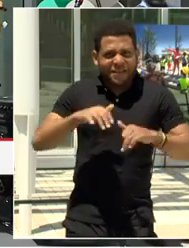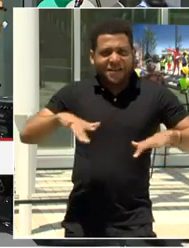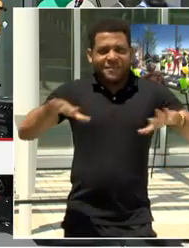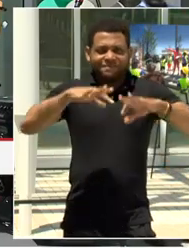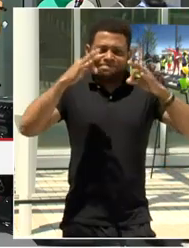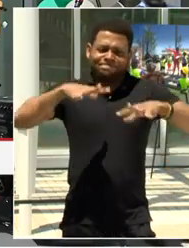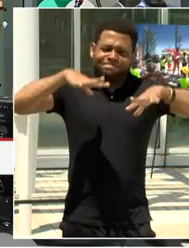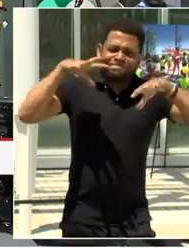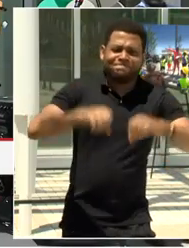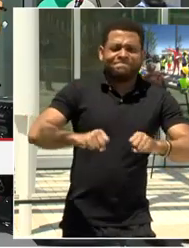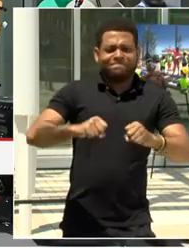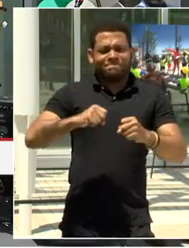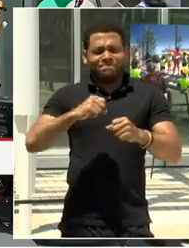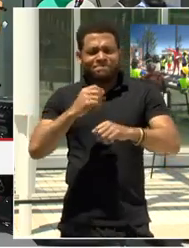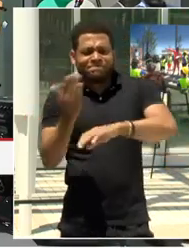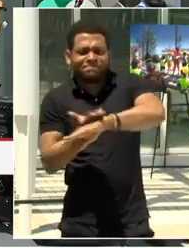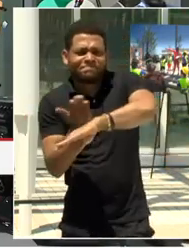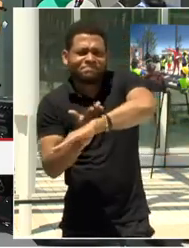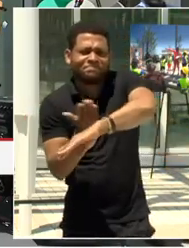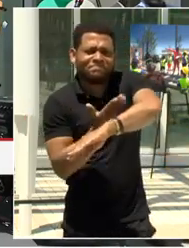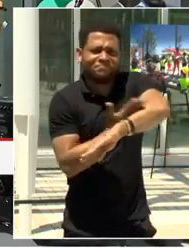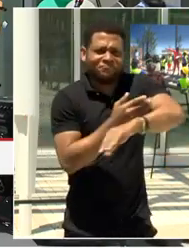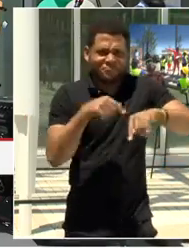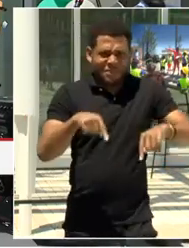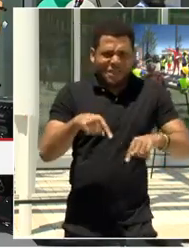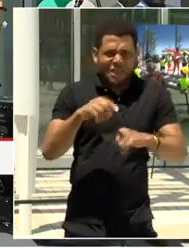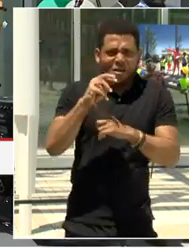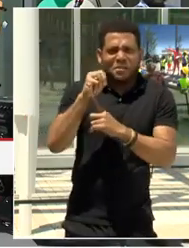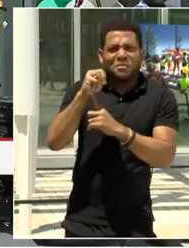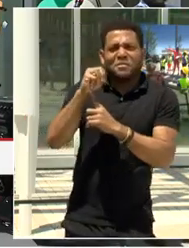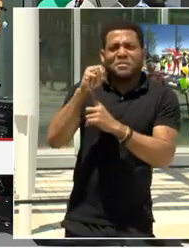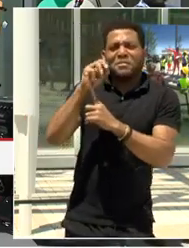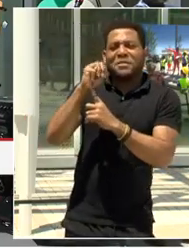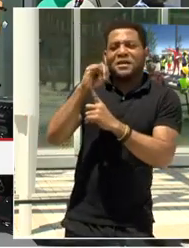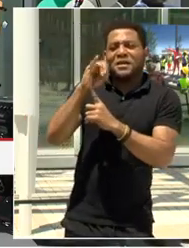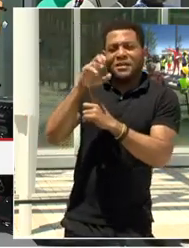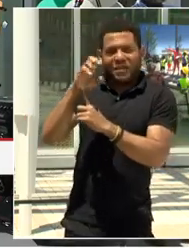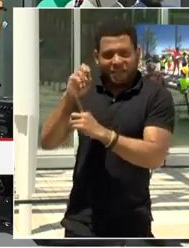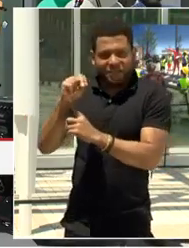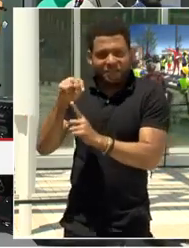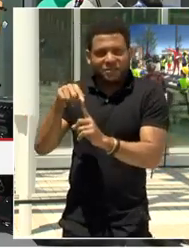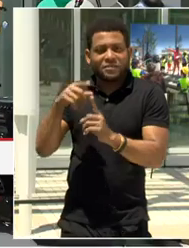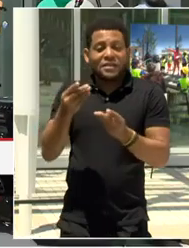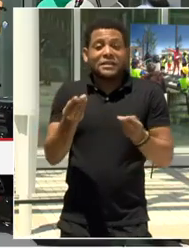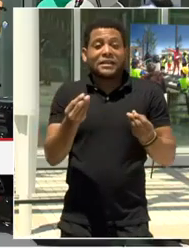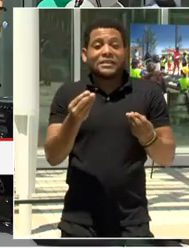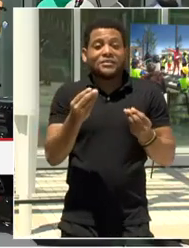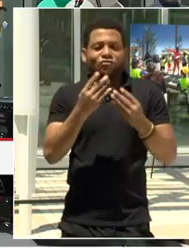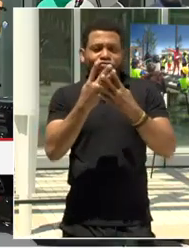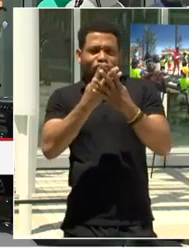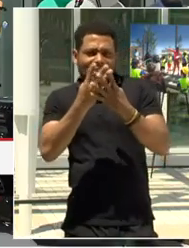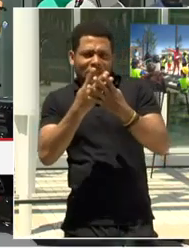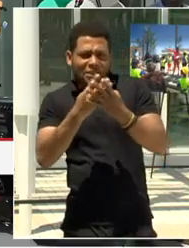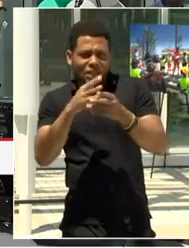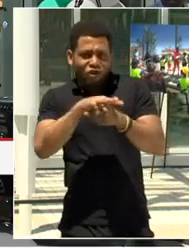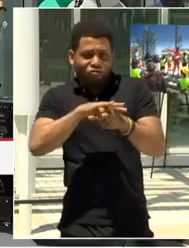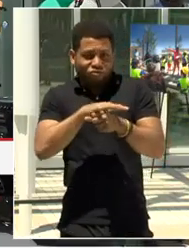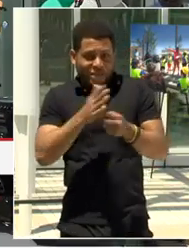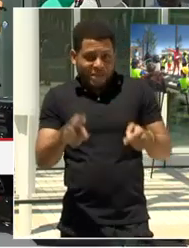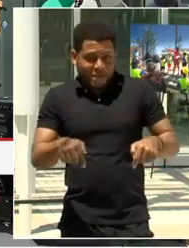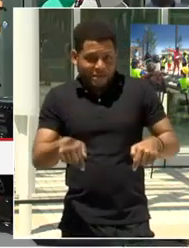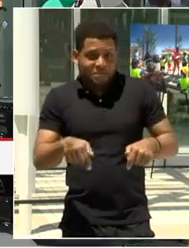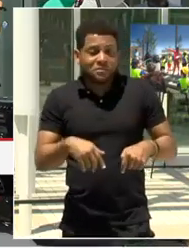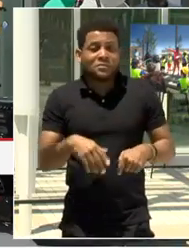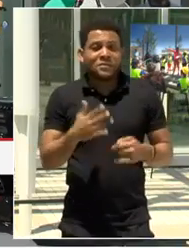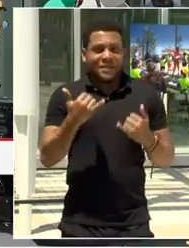revitalization of the McMillan sand filtration site to be redeveloped into the unique recreation